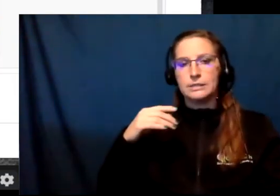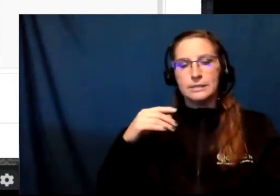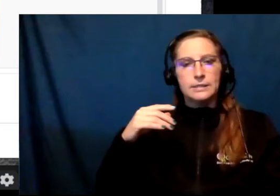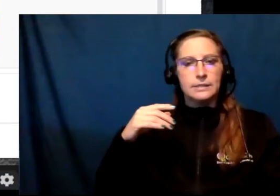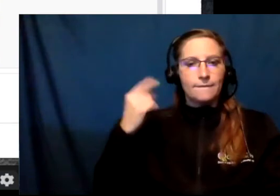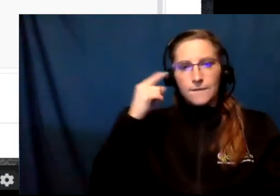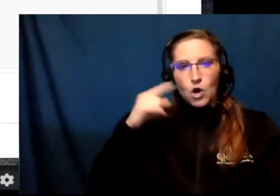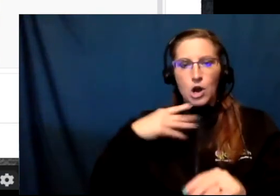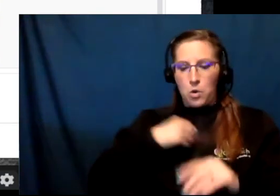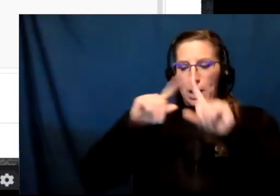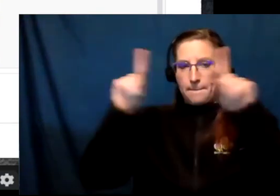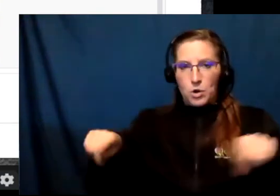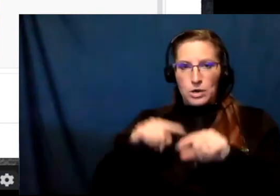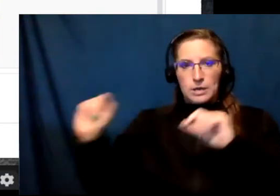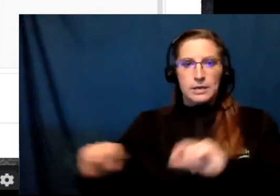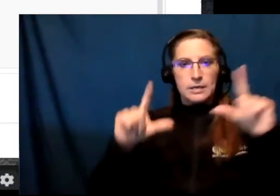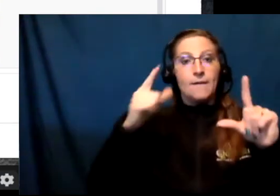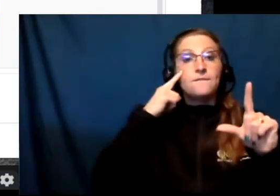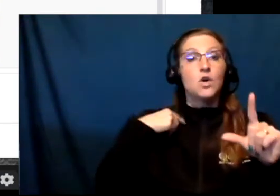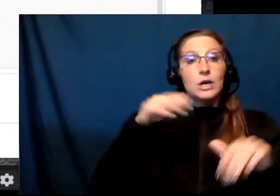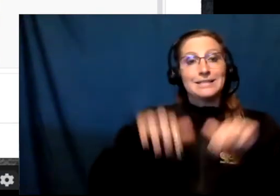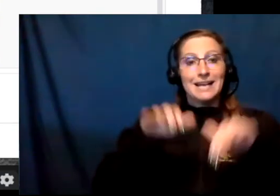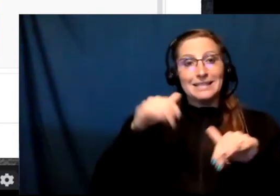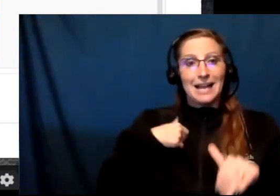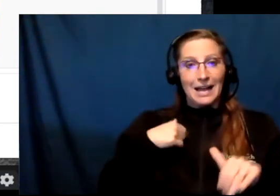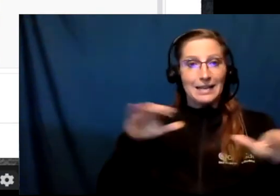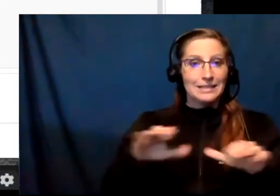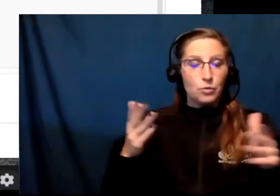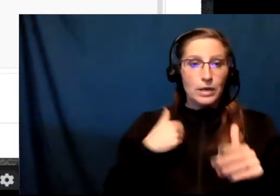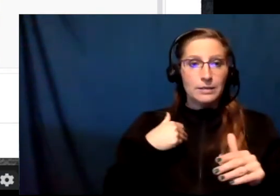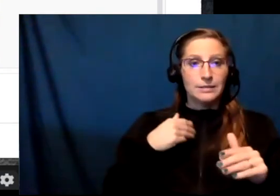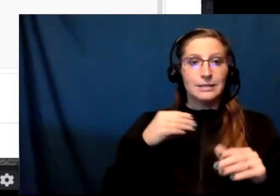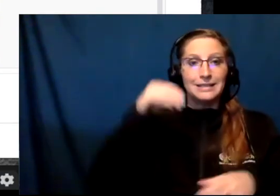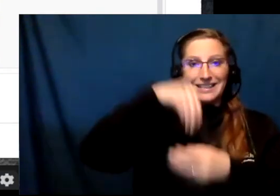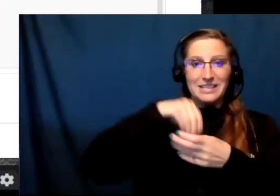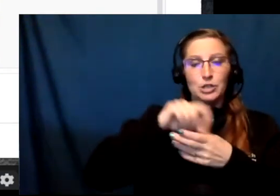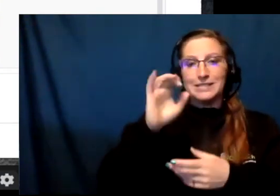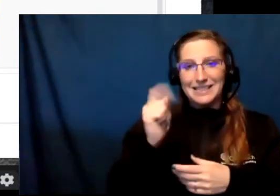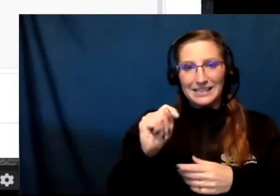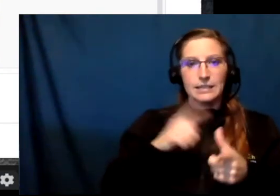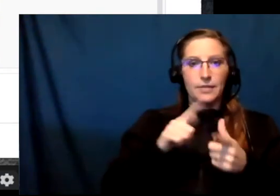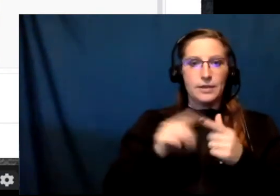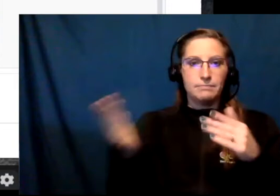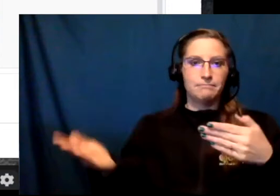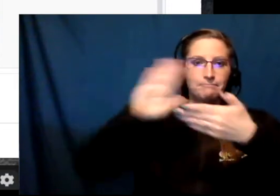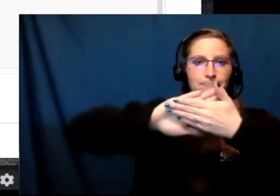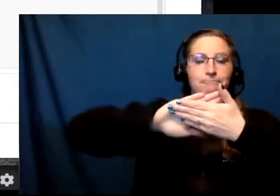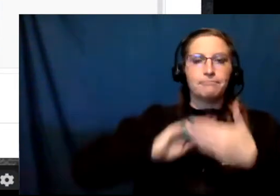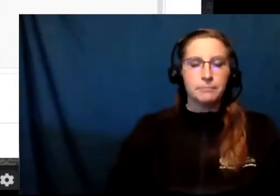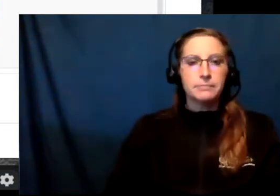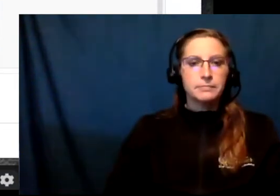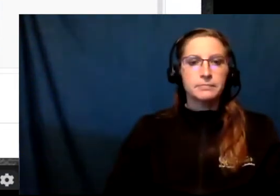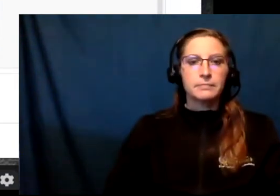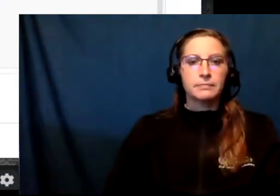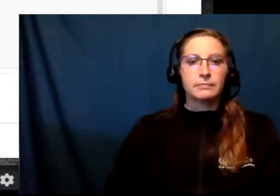up. And then to get the text on, I just did insert text box and then laid that over. And